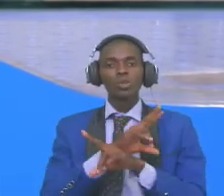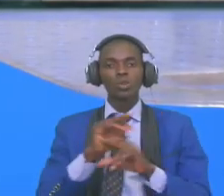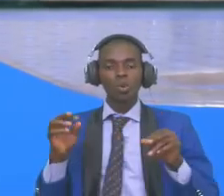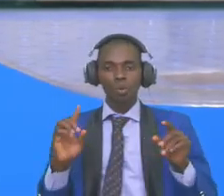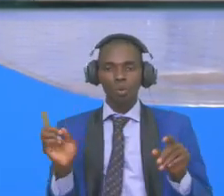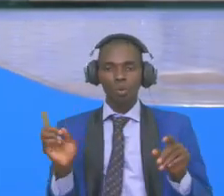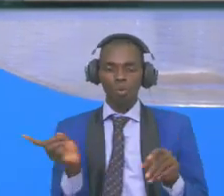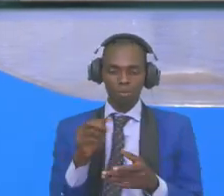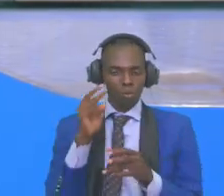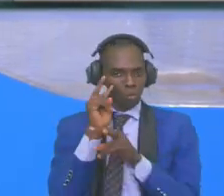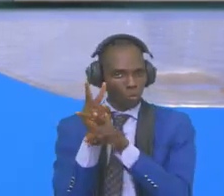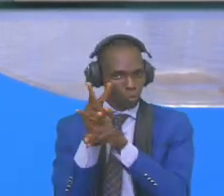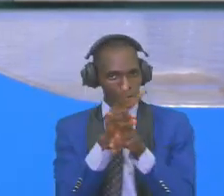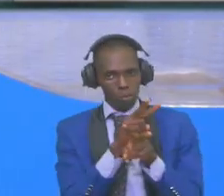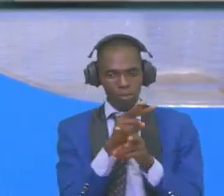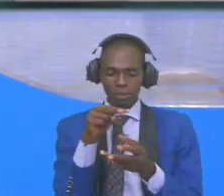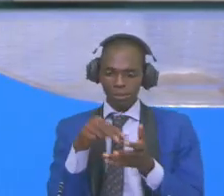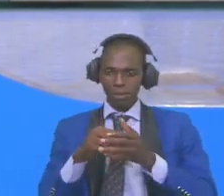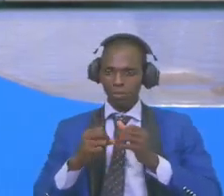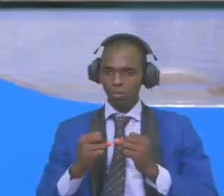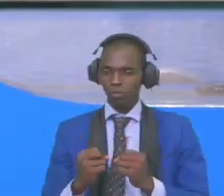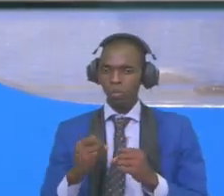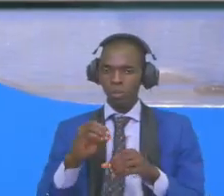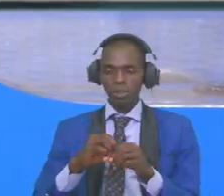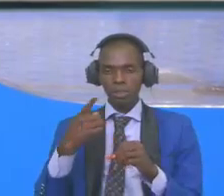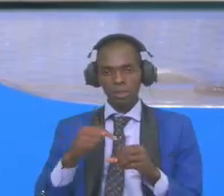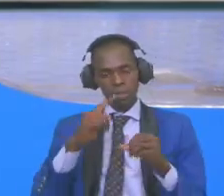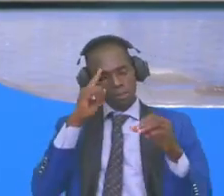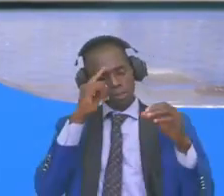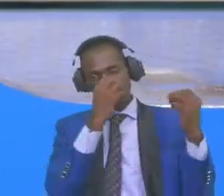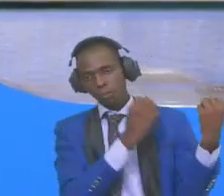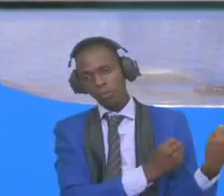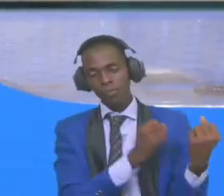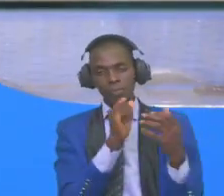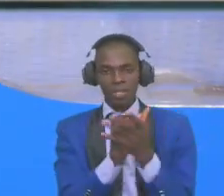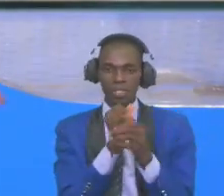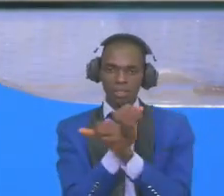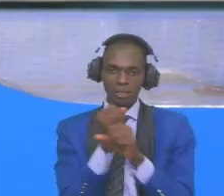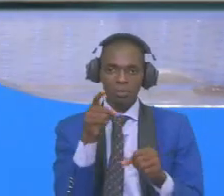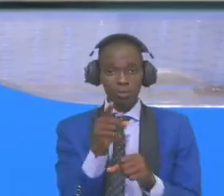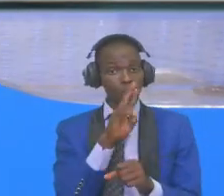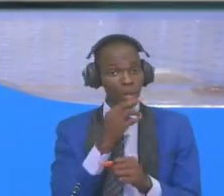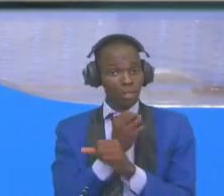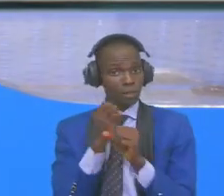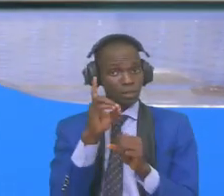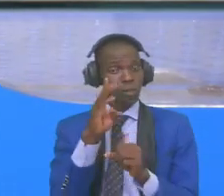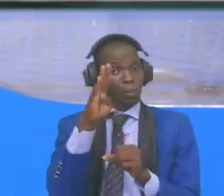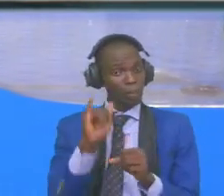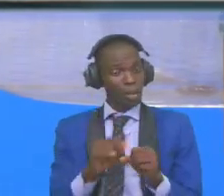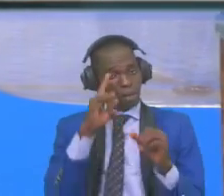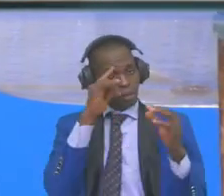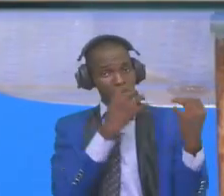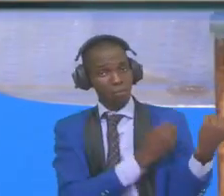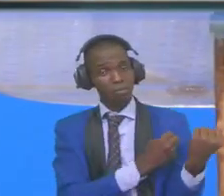Watch. Stand fast in the faith. The faith that saved you. You are saved by faith.